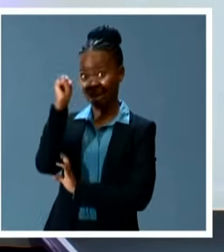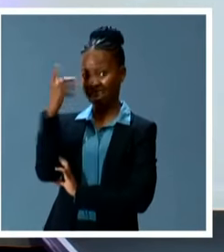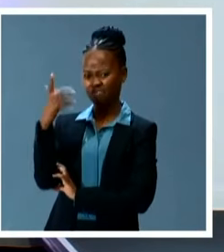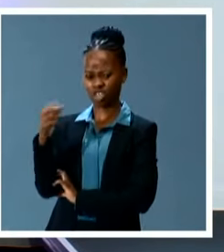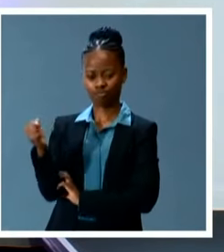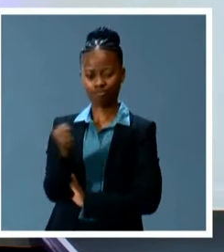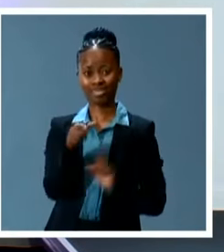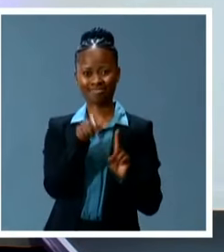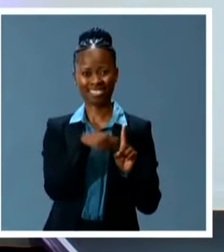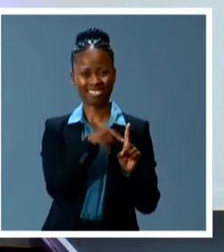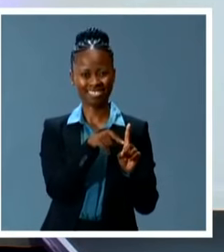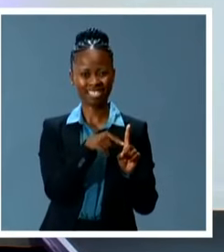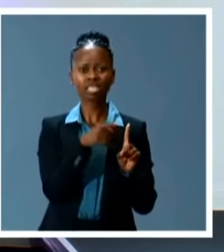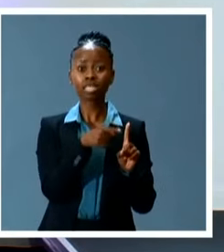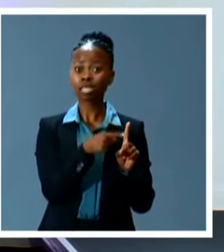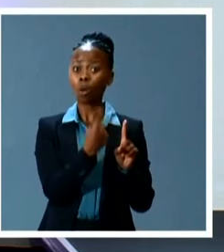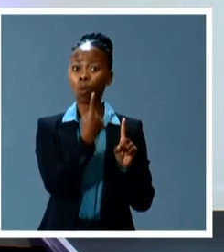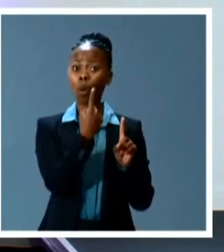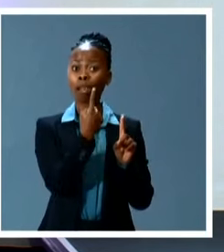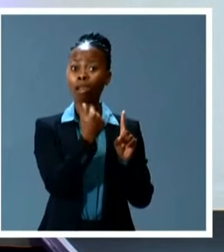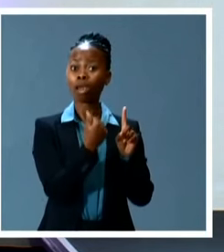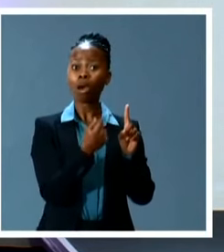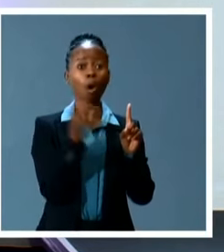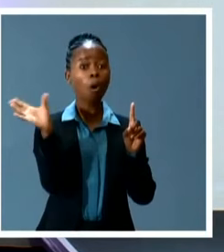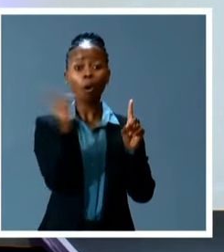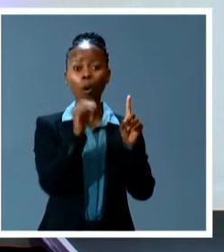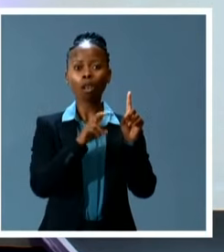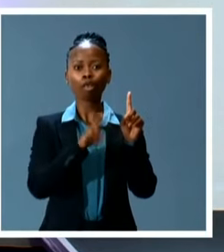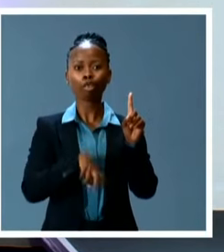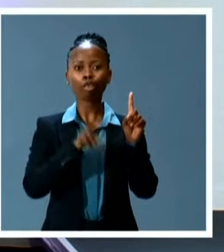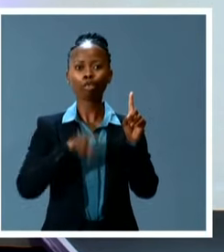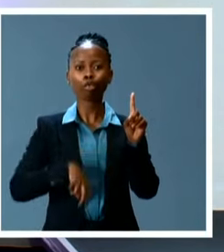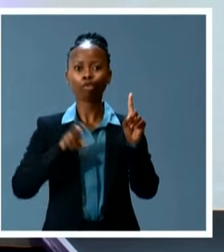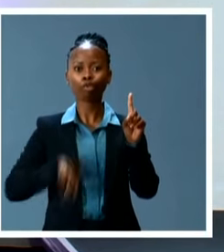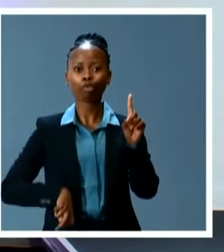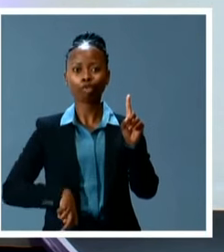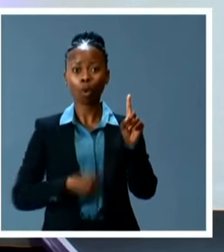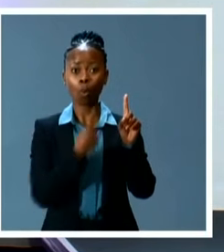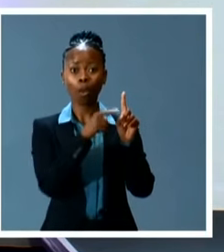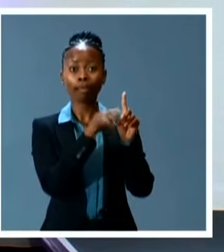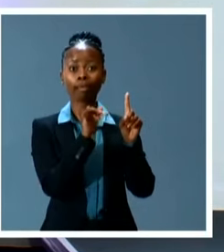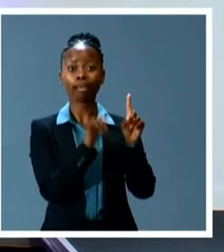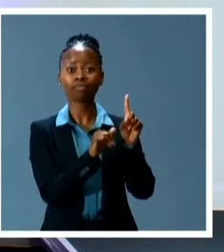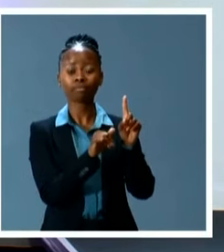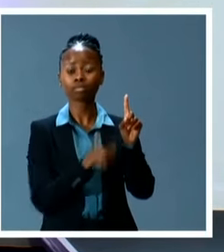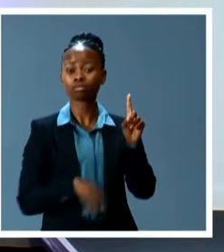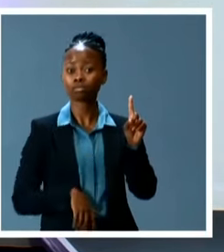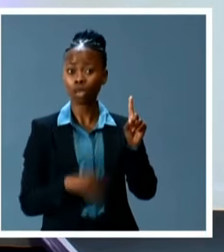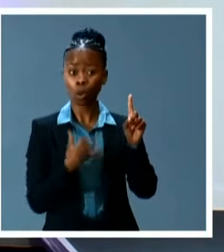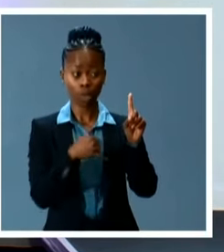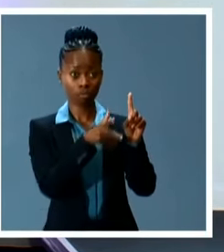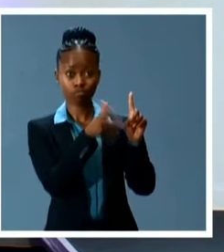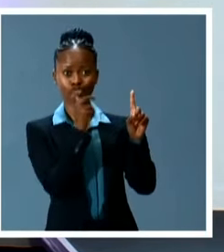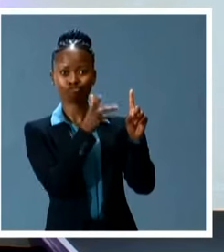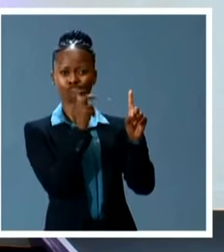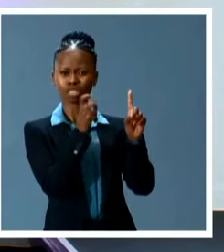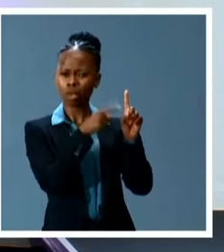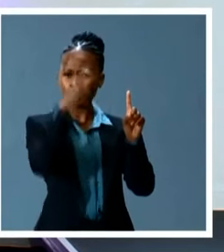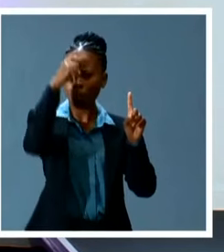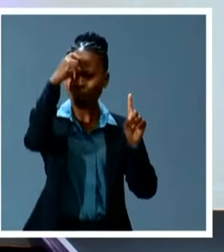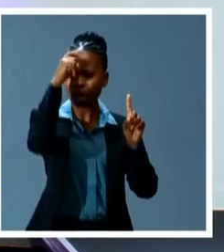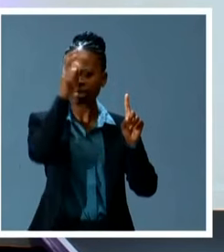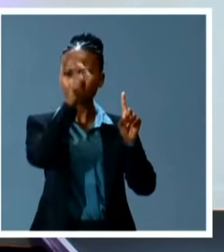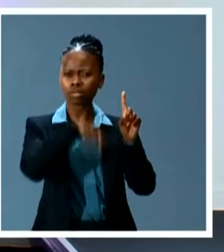remaining founding trustee. We draw heavily on his wise counsel, his probing analysis, and